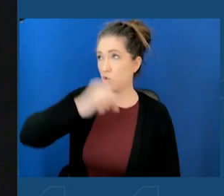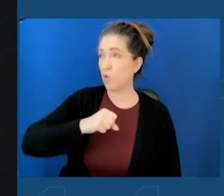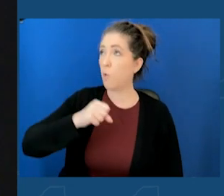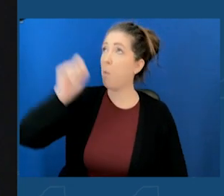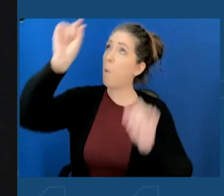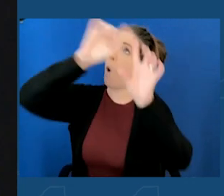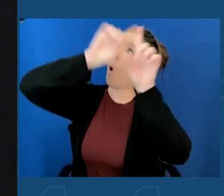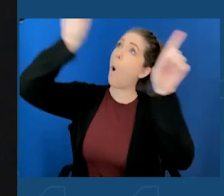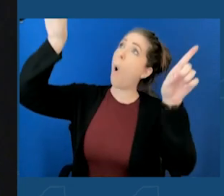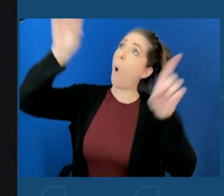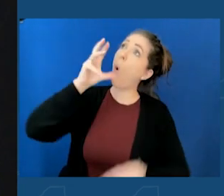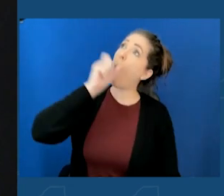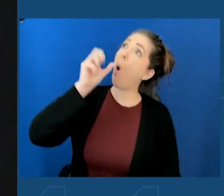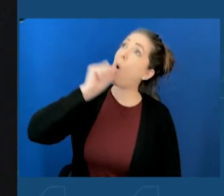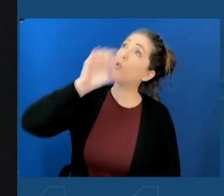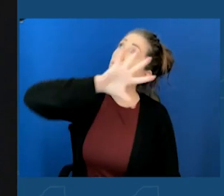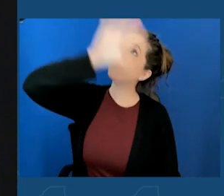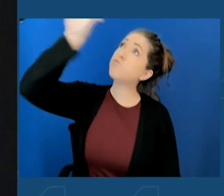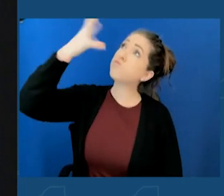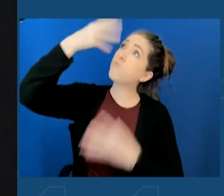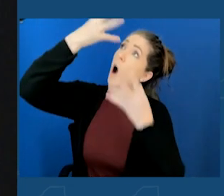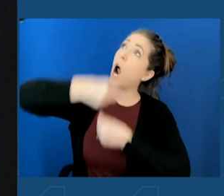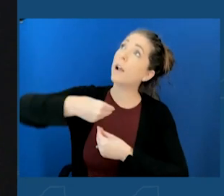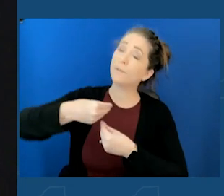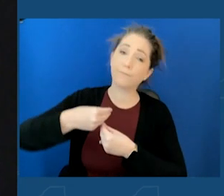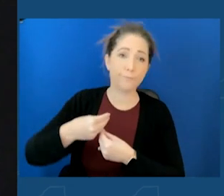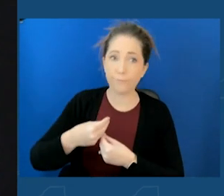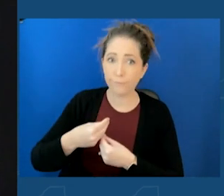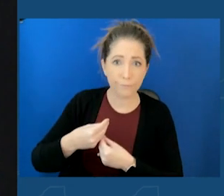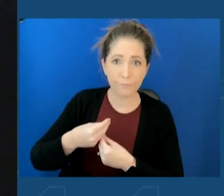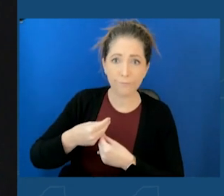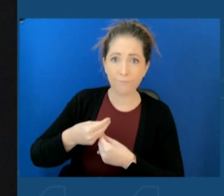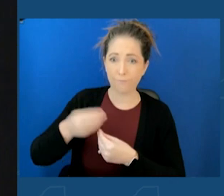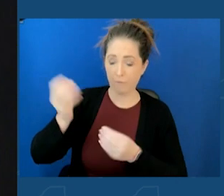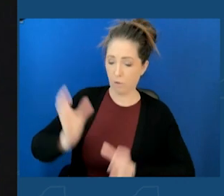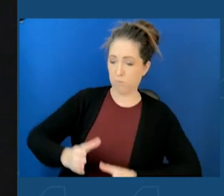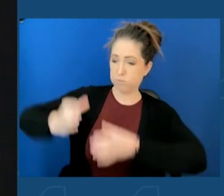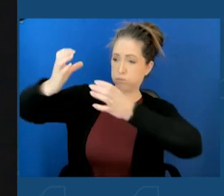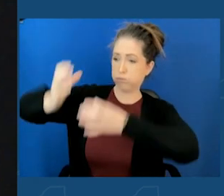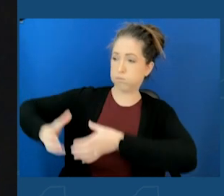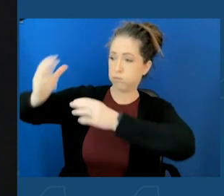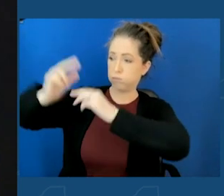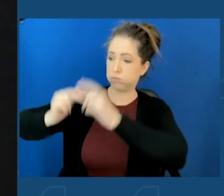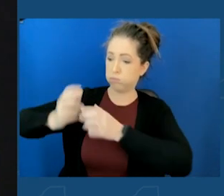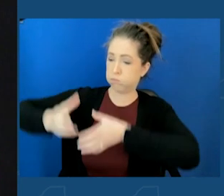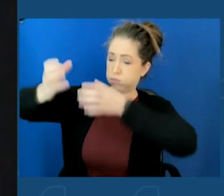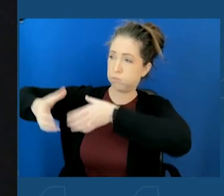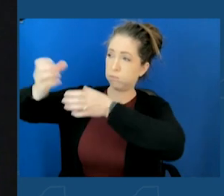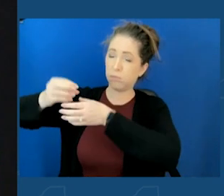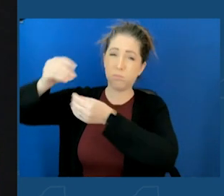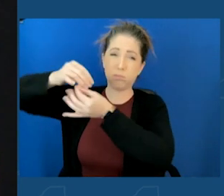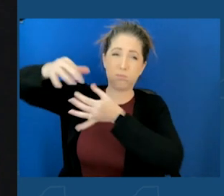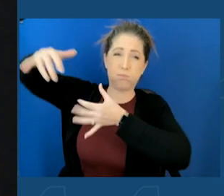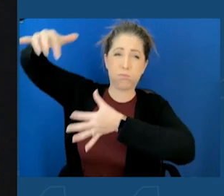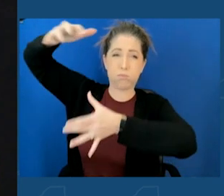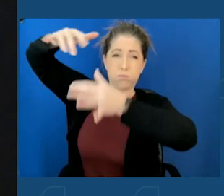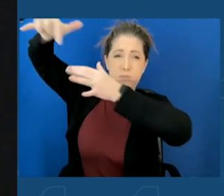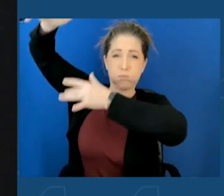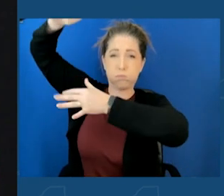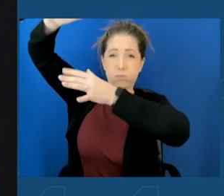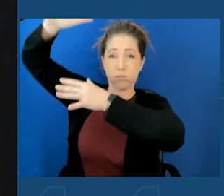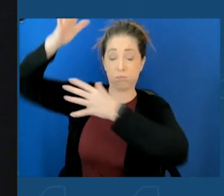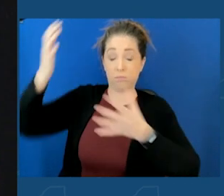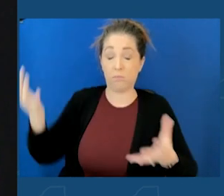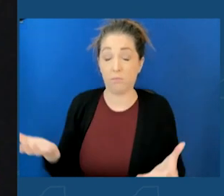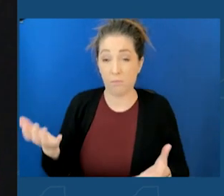because that's the color of the smoke billowing out of the smokestacks where Dad and Grandpa and his brothers worked. Lackawanna, New York, where